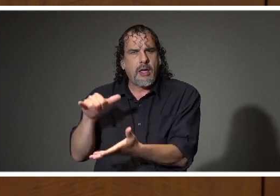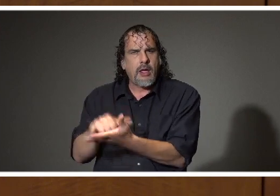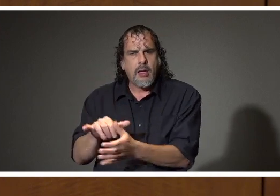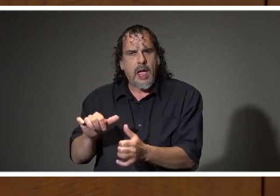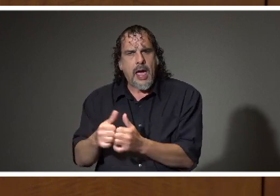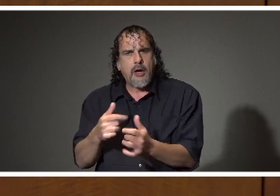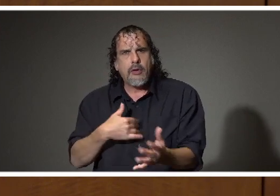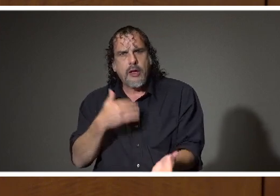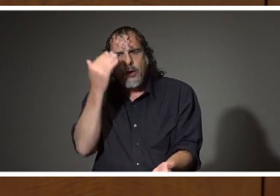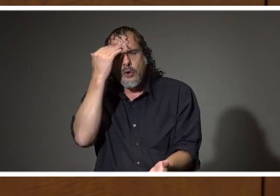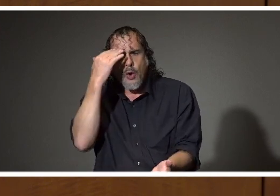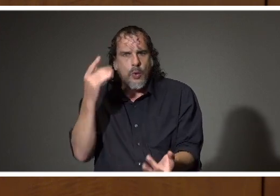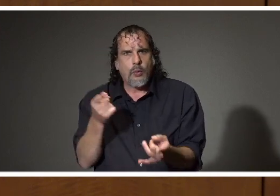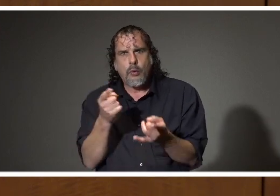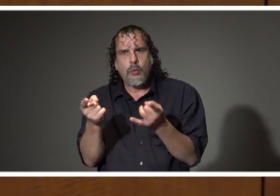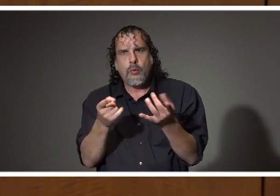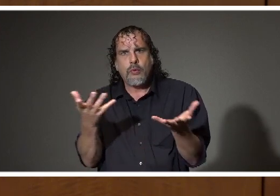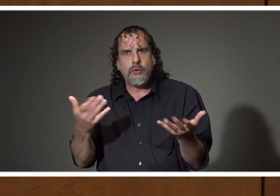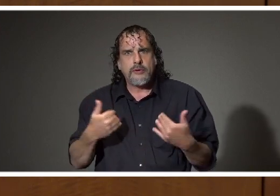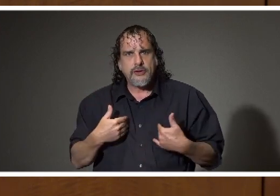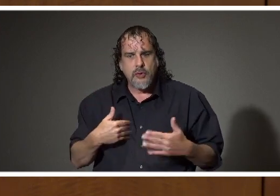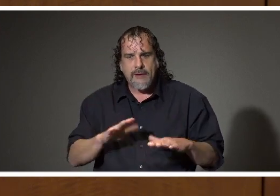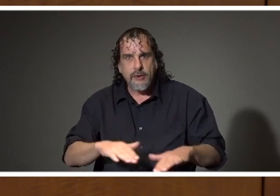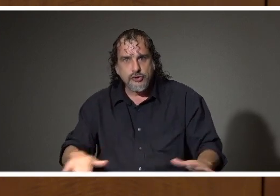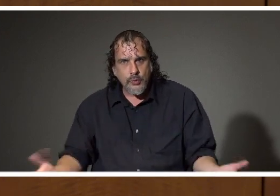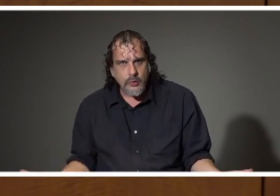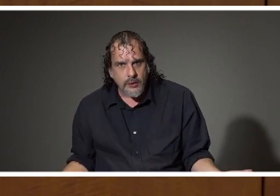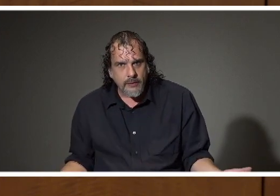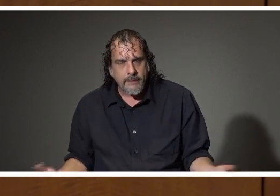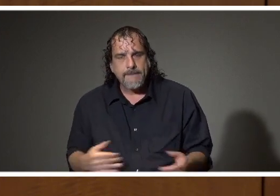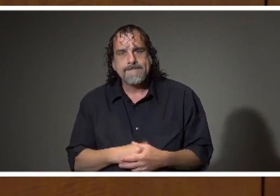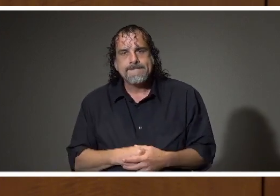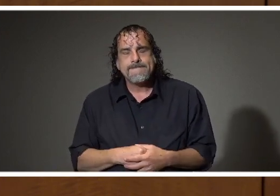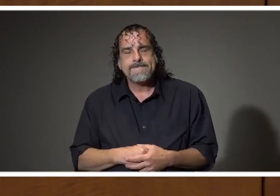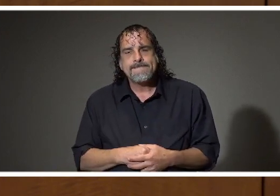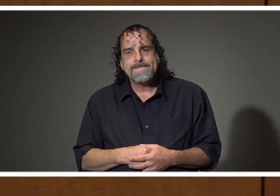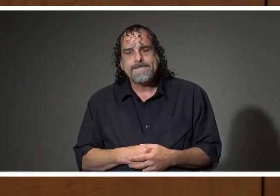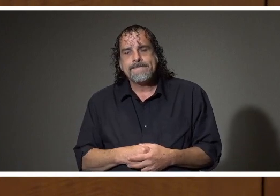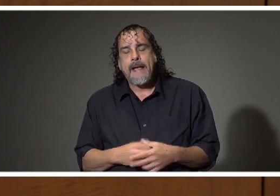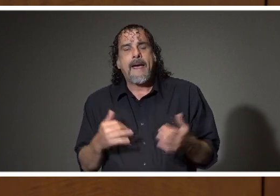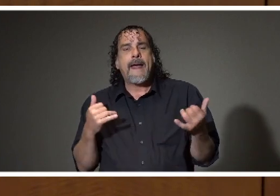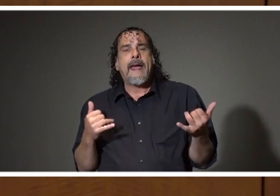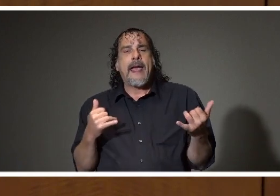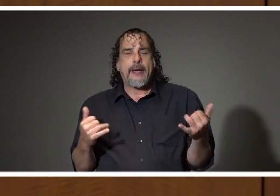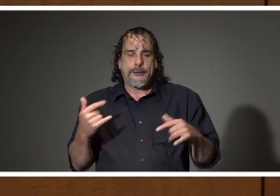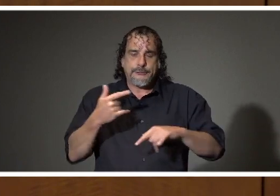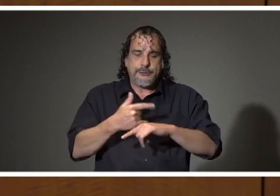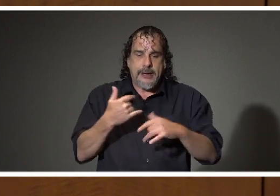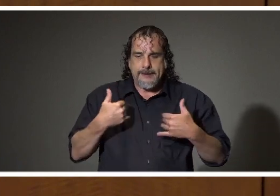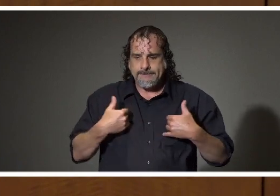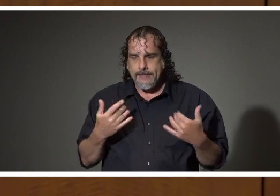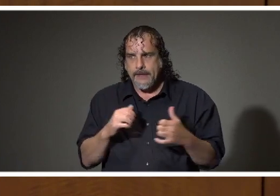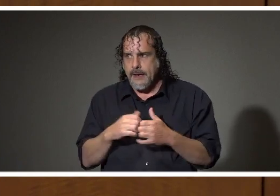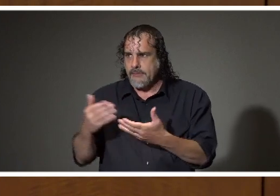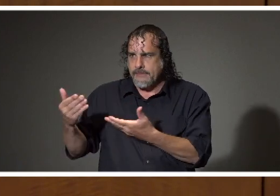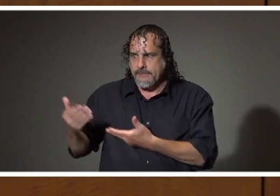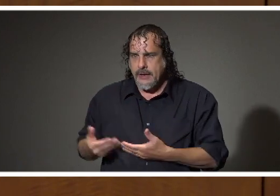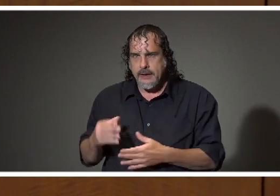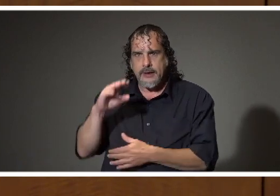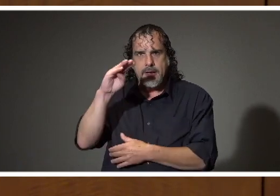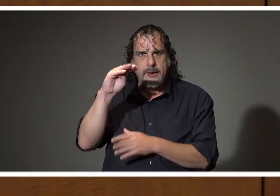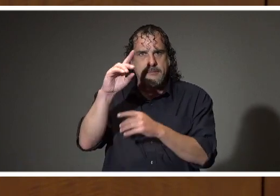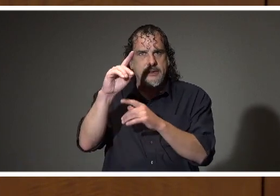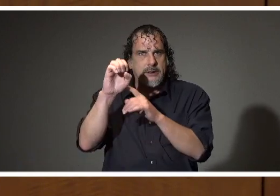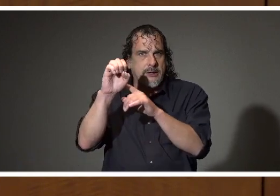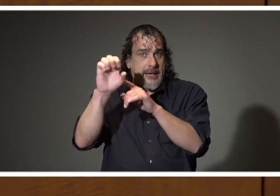them to know that you have dependents. Now, today, I've also invited the team from the Mississippi Department of